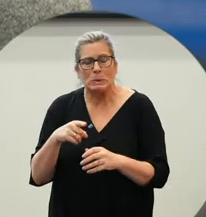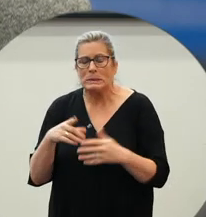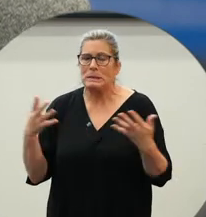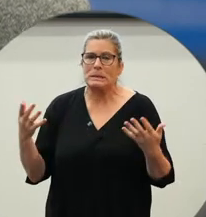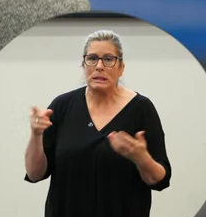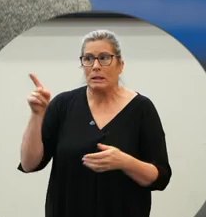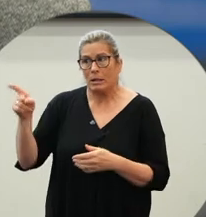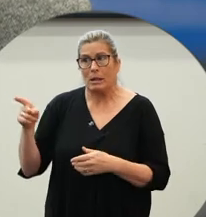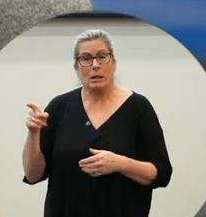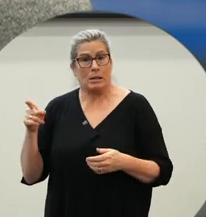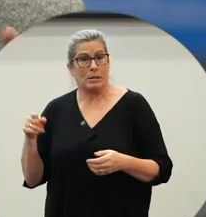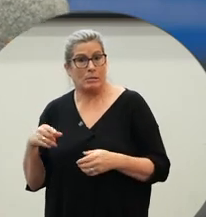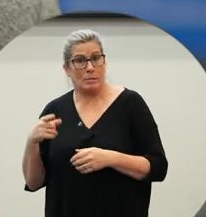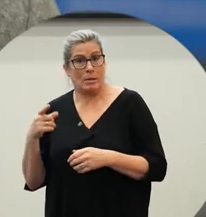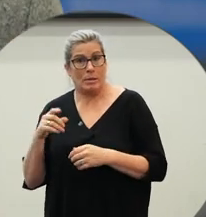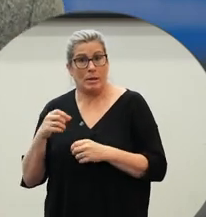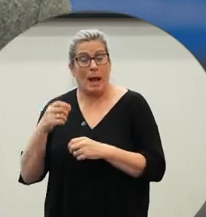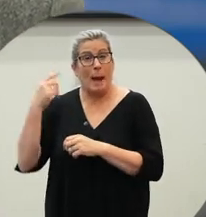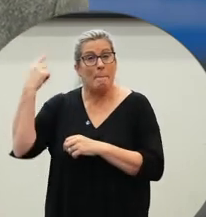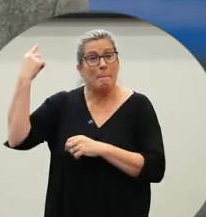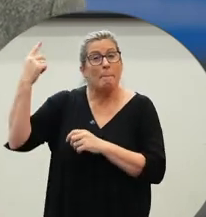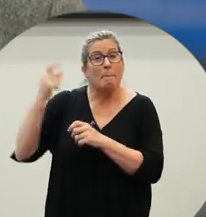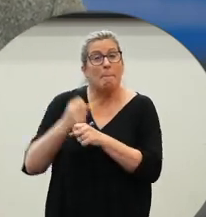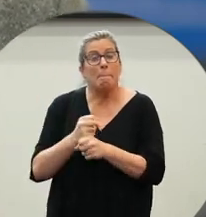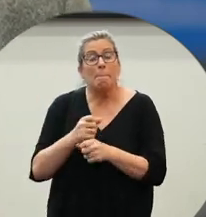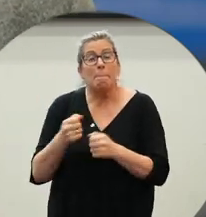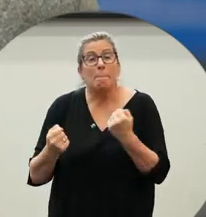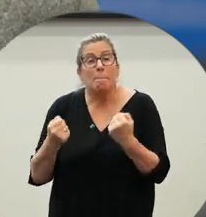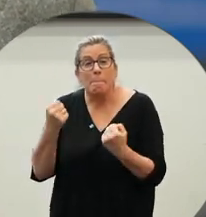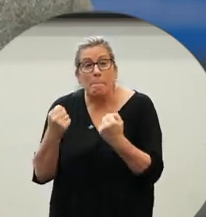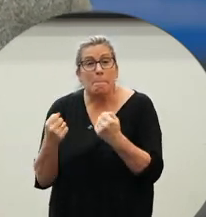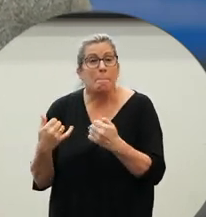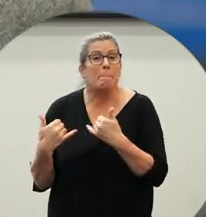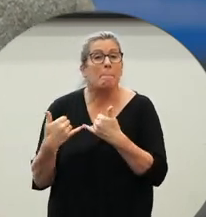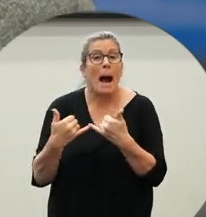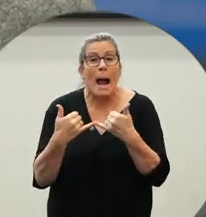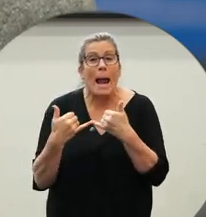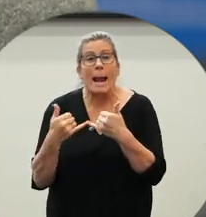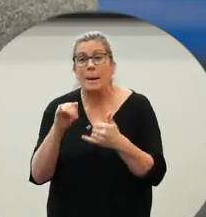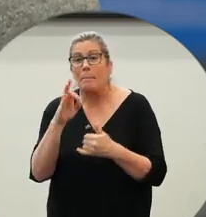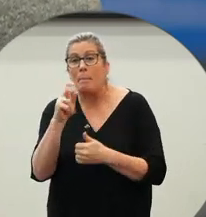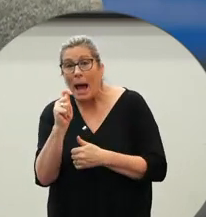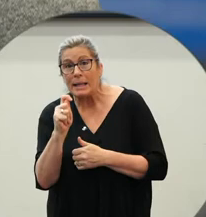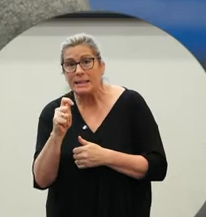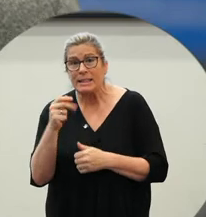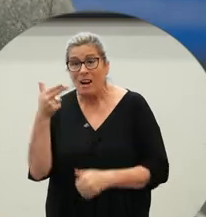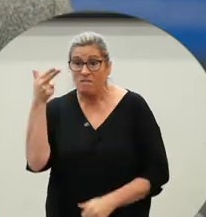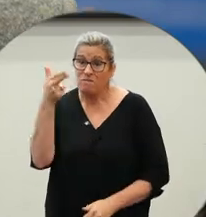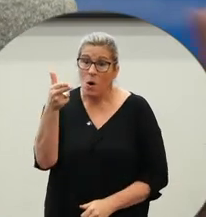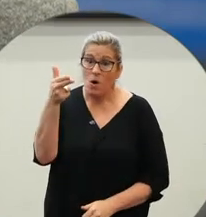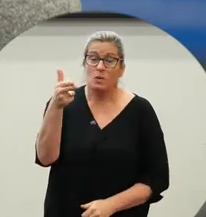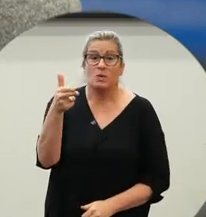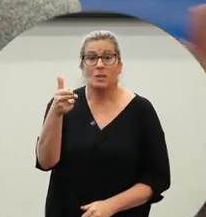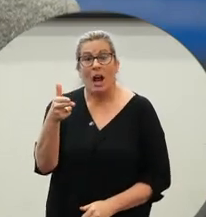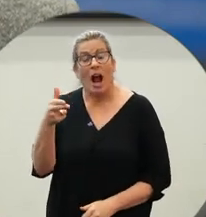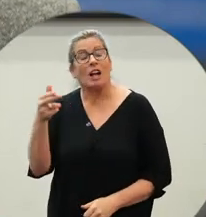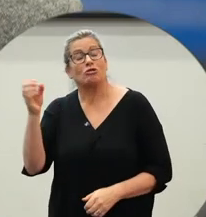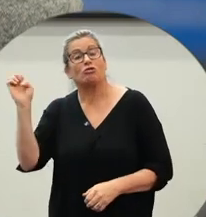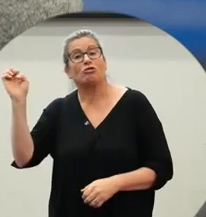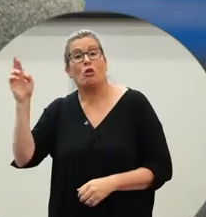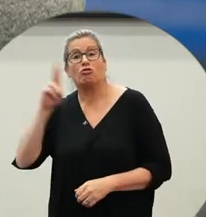extremely cool customer. And Eddie kind of had an admiration for this guy. They had a gun to his head, and they had said, Rose had pretended to be a